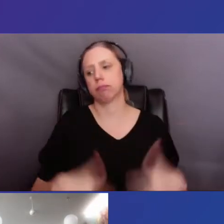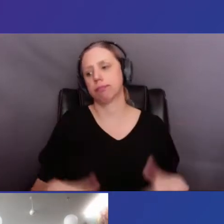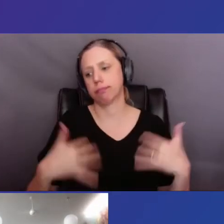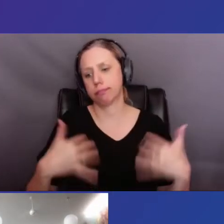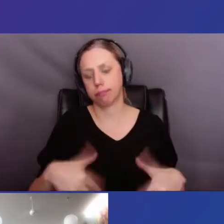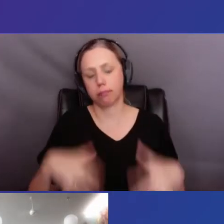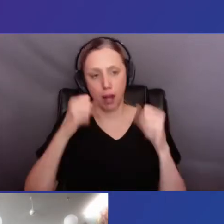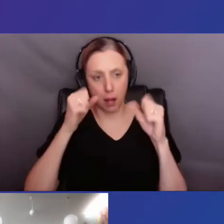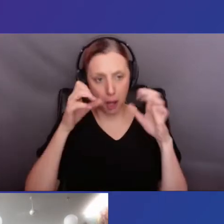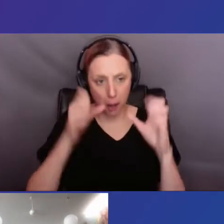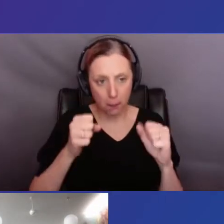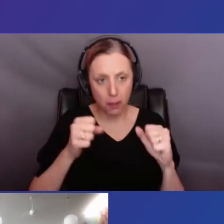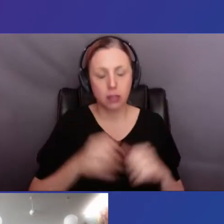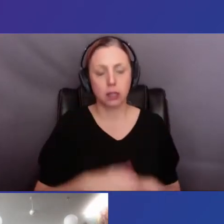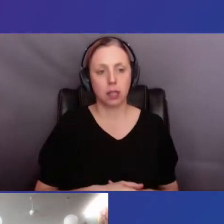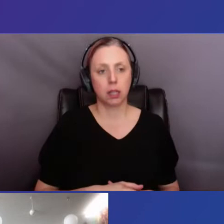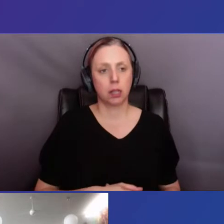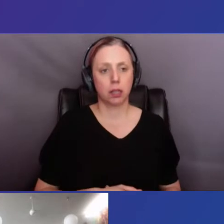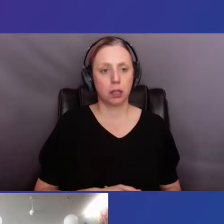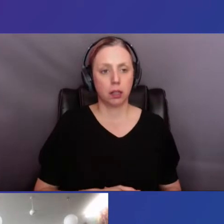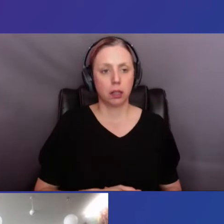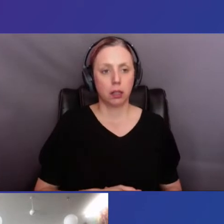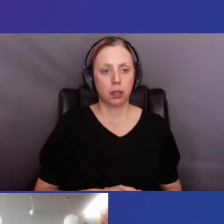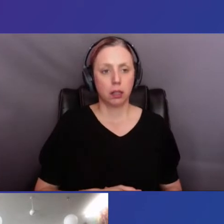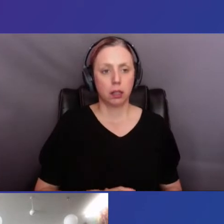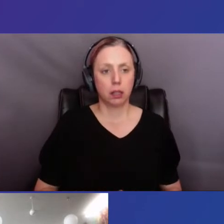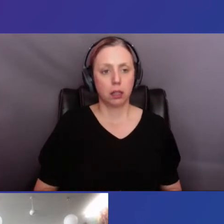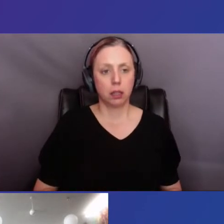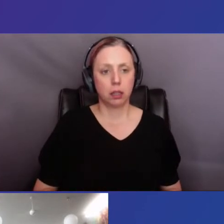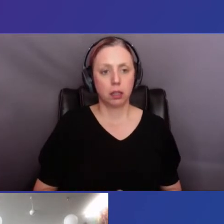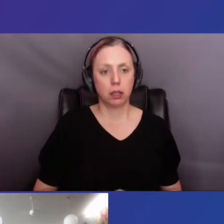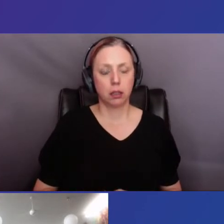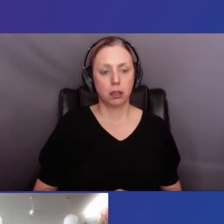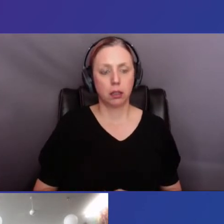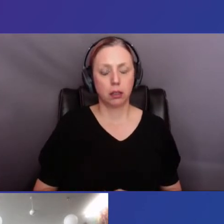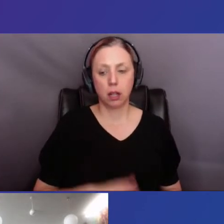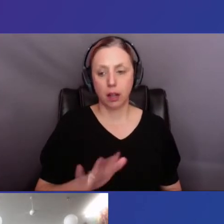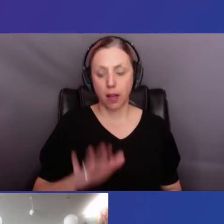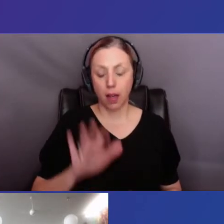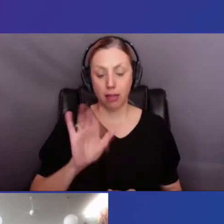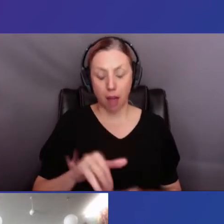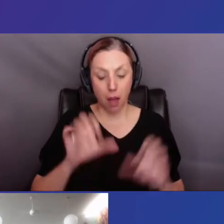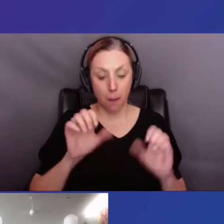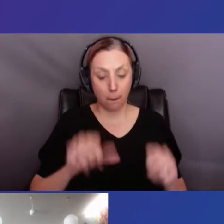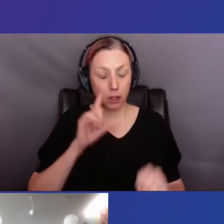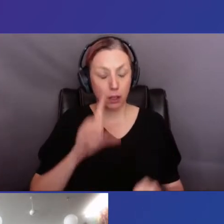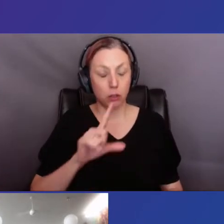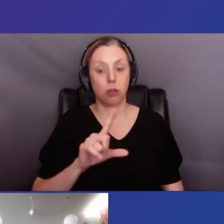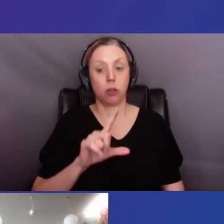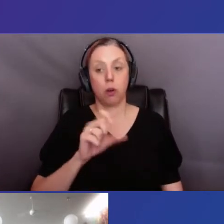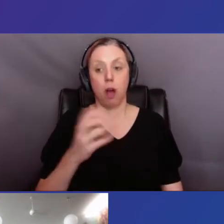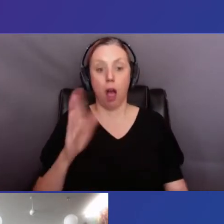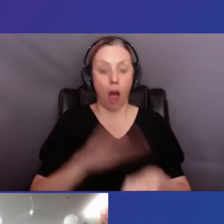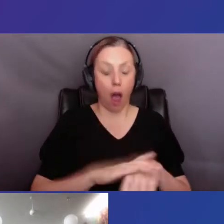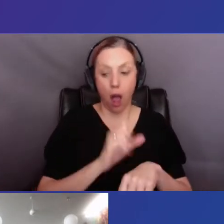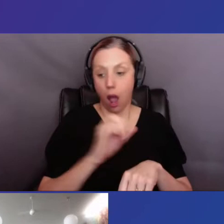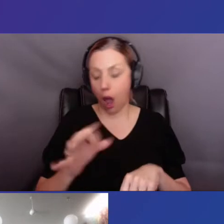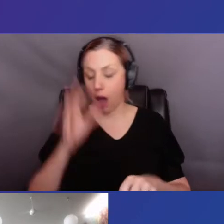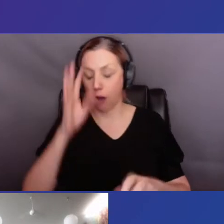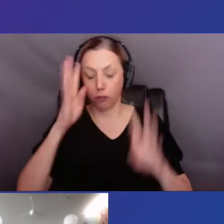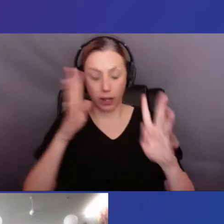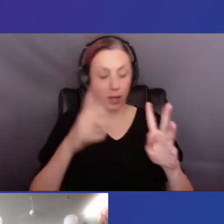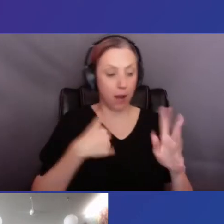be able to, the muscularity of being able to turn on and off creativity. I feel like before I had kids, life